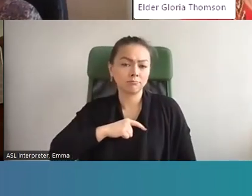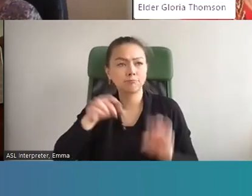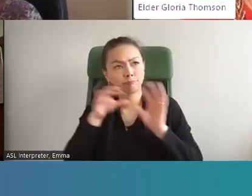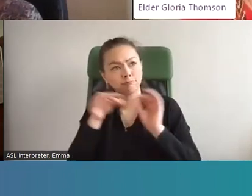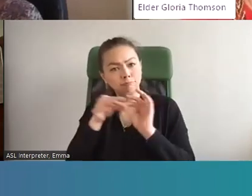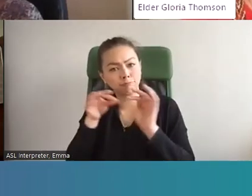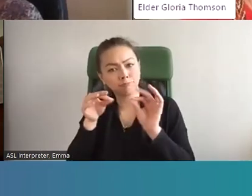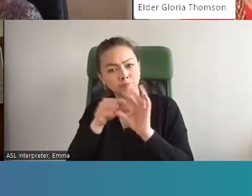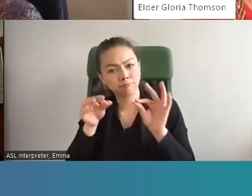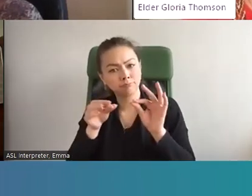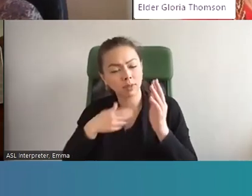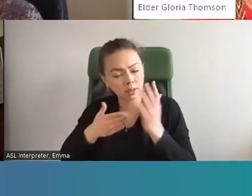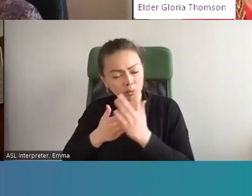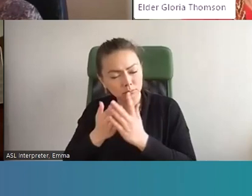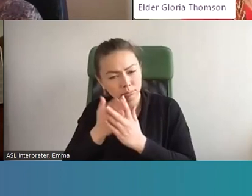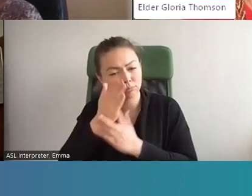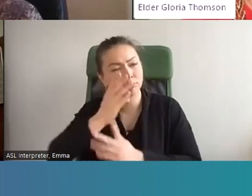that we've been through.